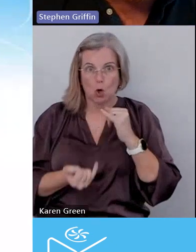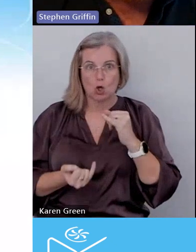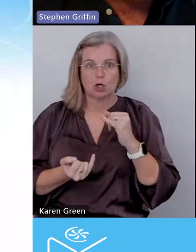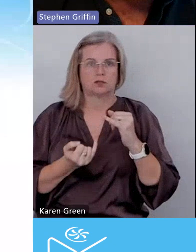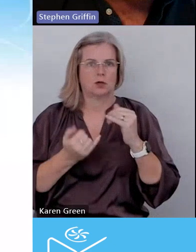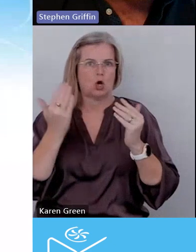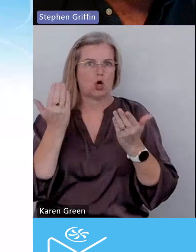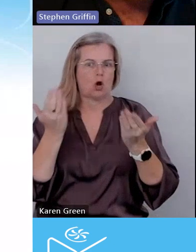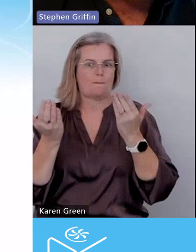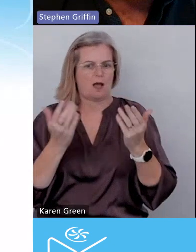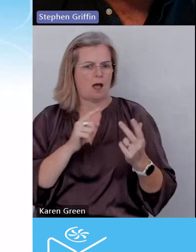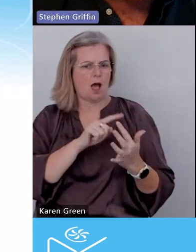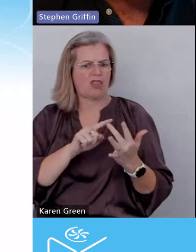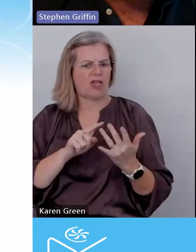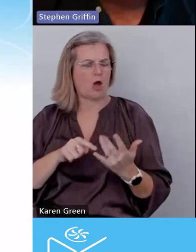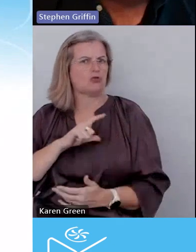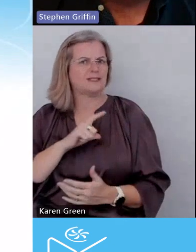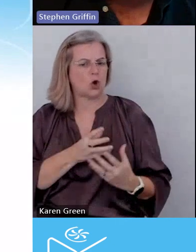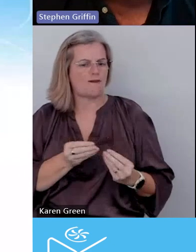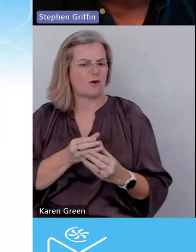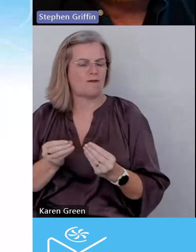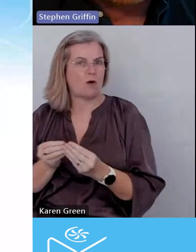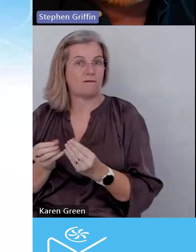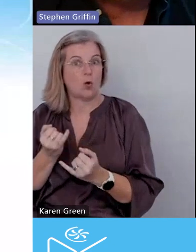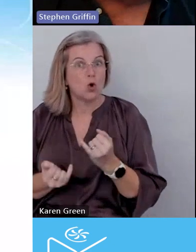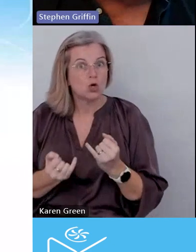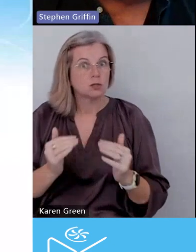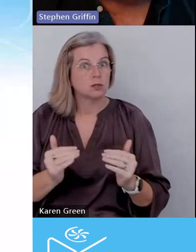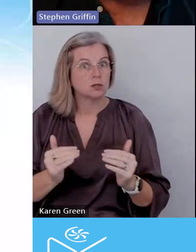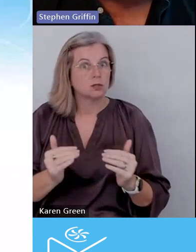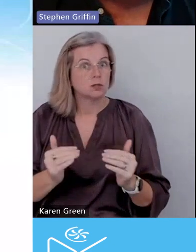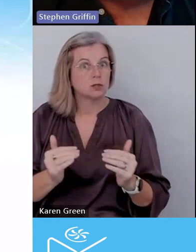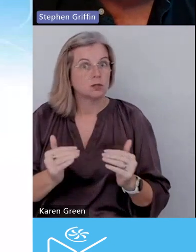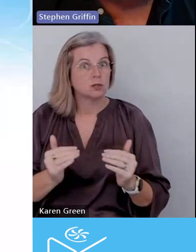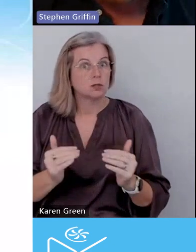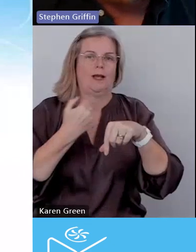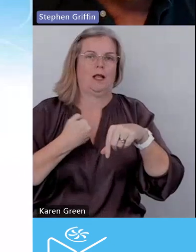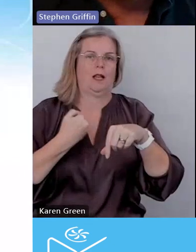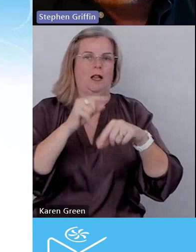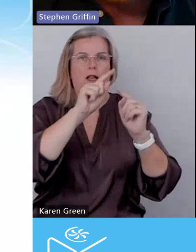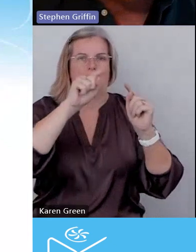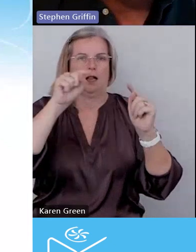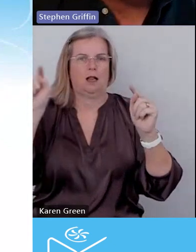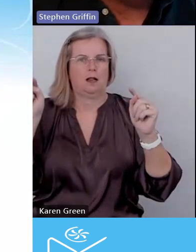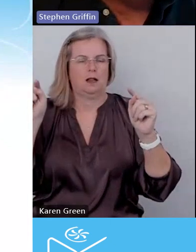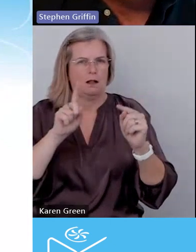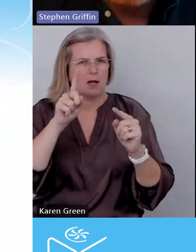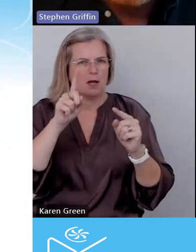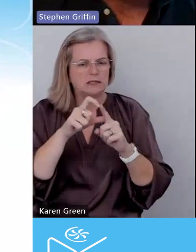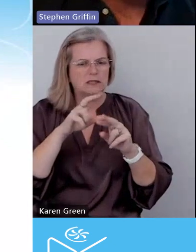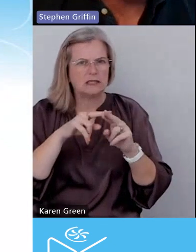of absences. But unfortunately, current policy from DfE, etc., is really sort of lumping all of these